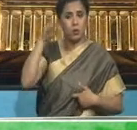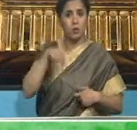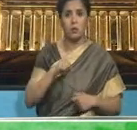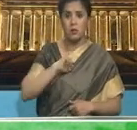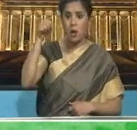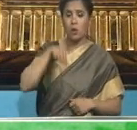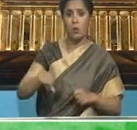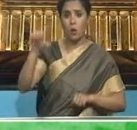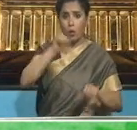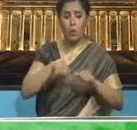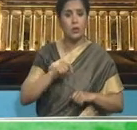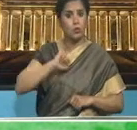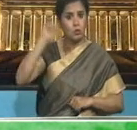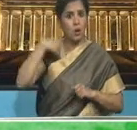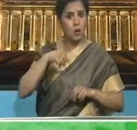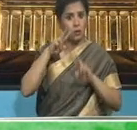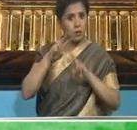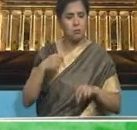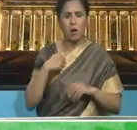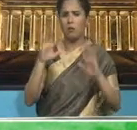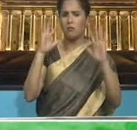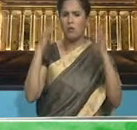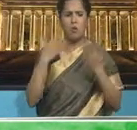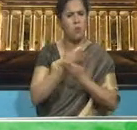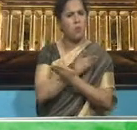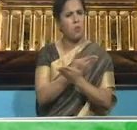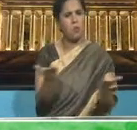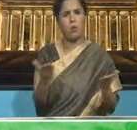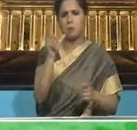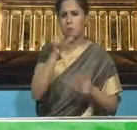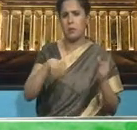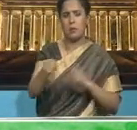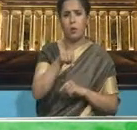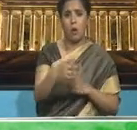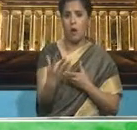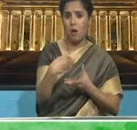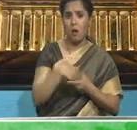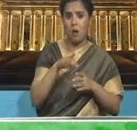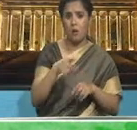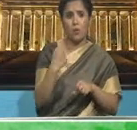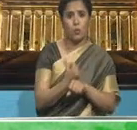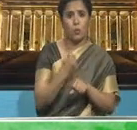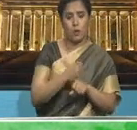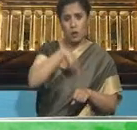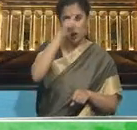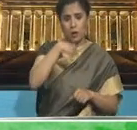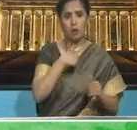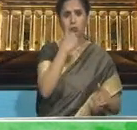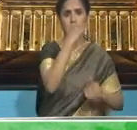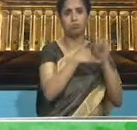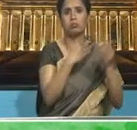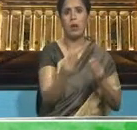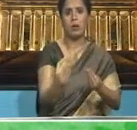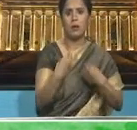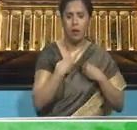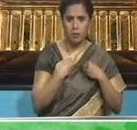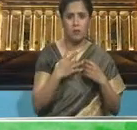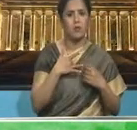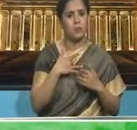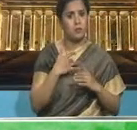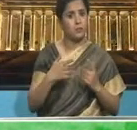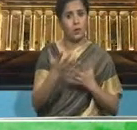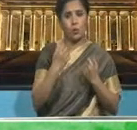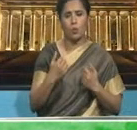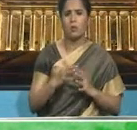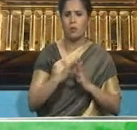Jai Anusandhan. I appreciate every citizen who contributes to nation's progress. I also convey